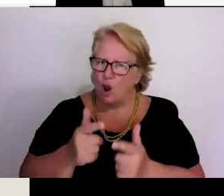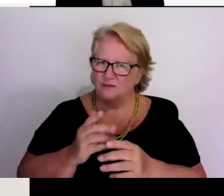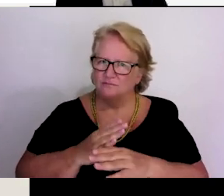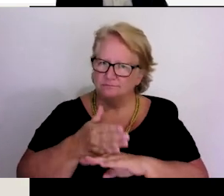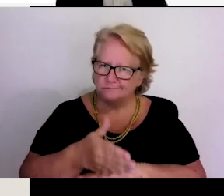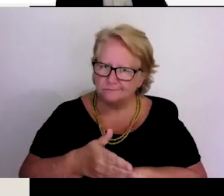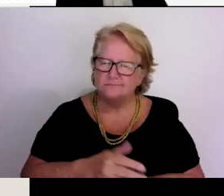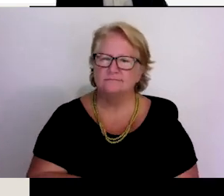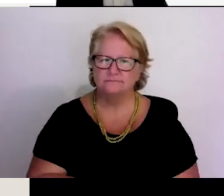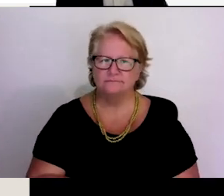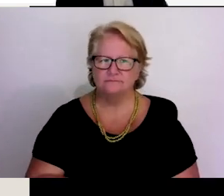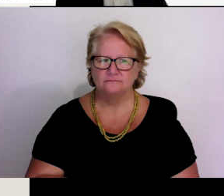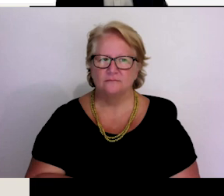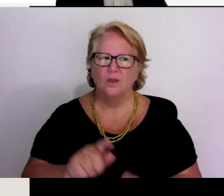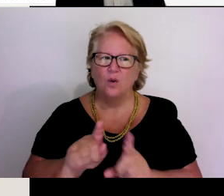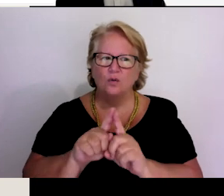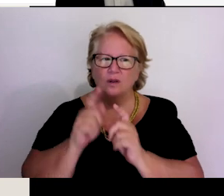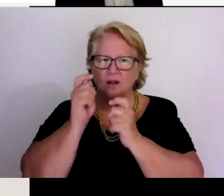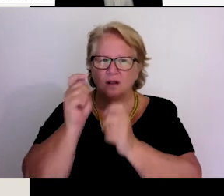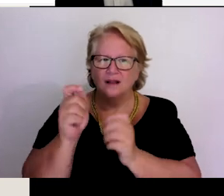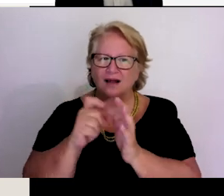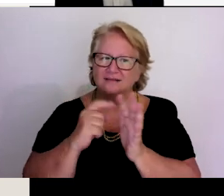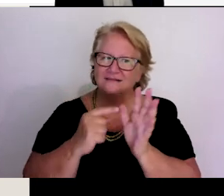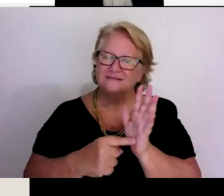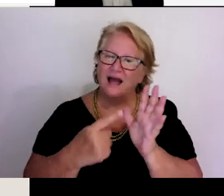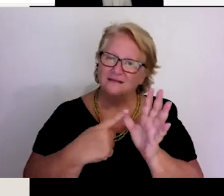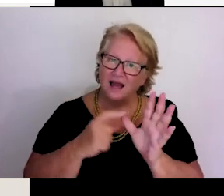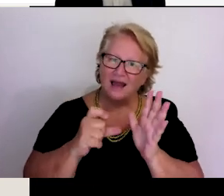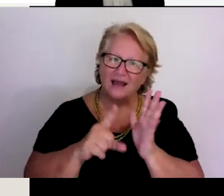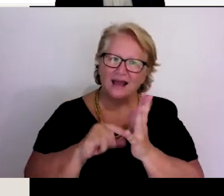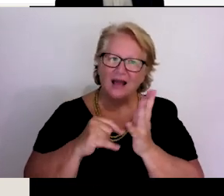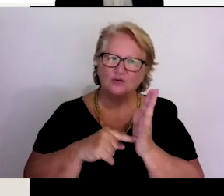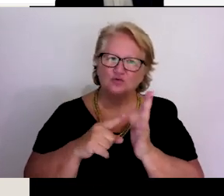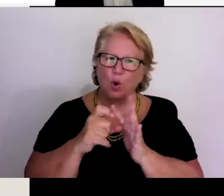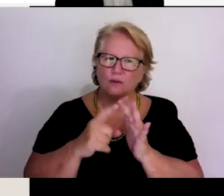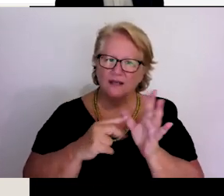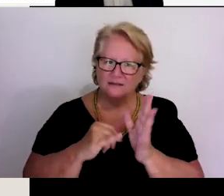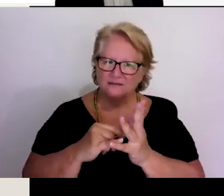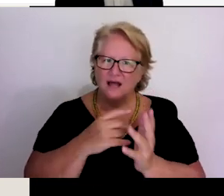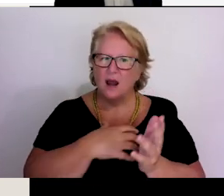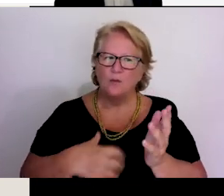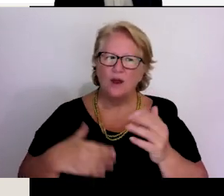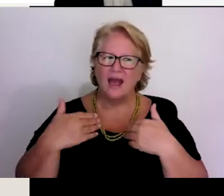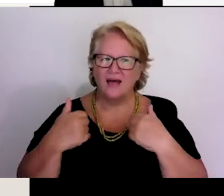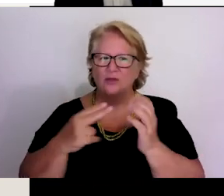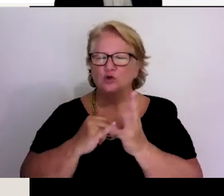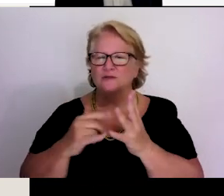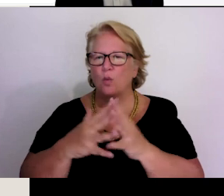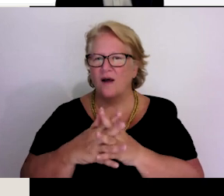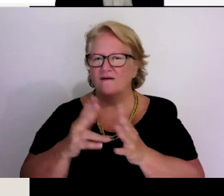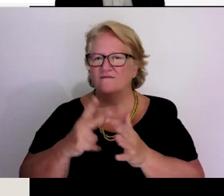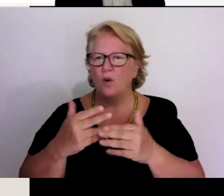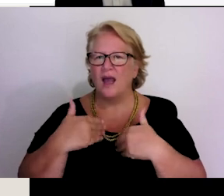space. And we have to acknowledge data custodians, including our New South Wales Ministry of Health and the New South Wales Centre for Health